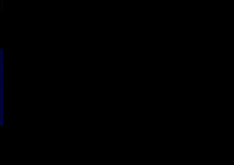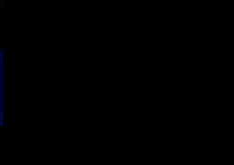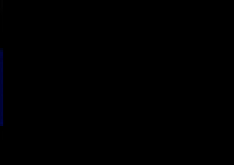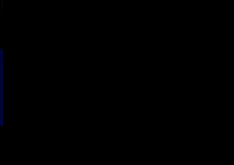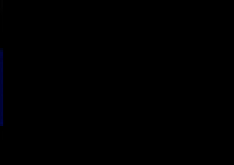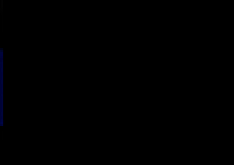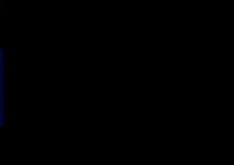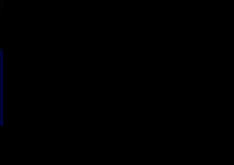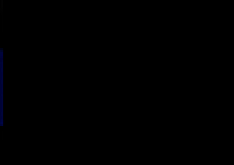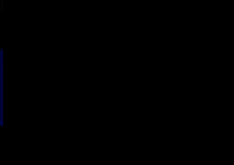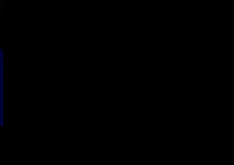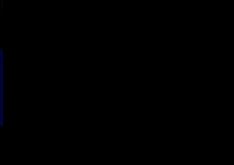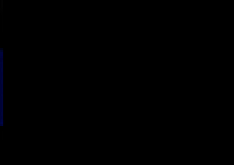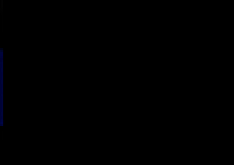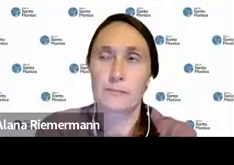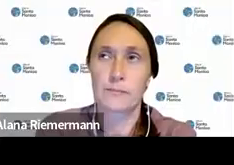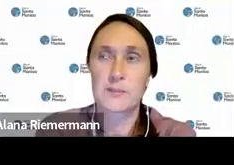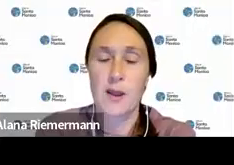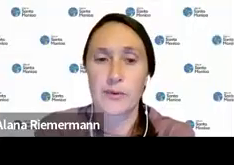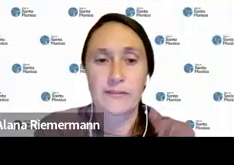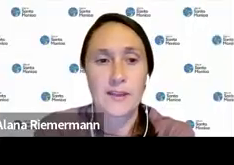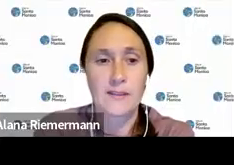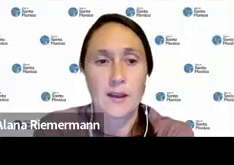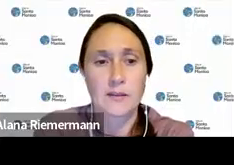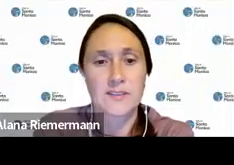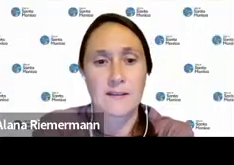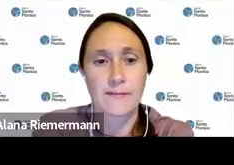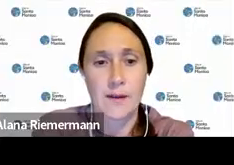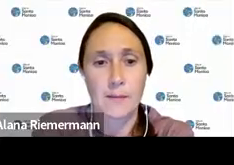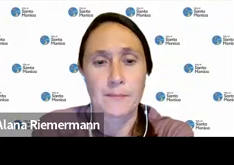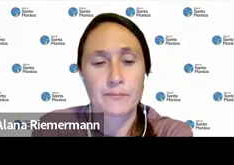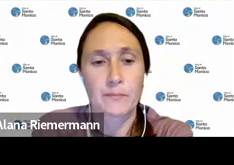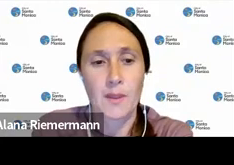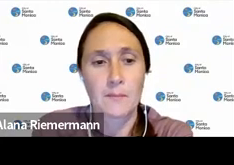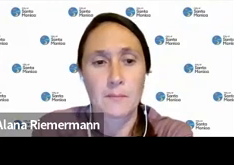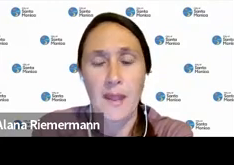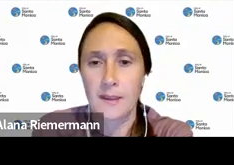Thanks for that question. I'll respond briefly, and then I'll see if